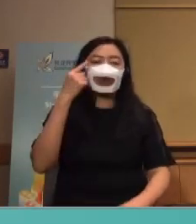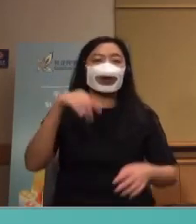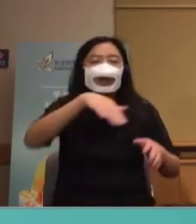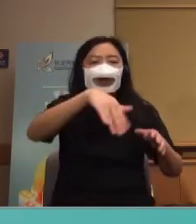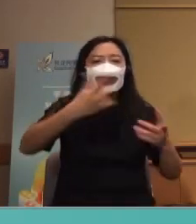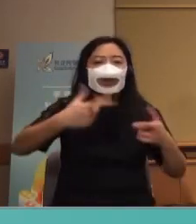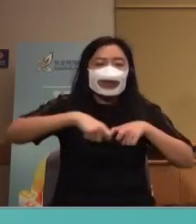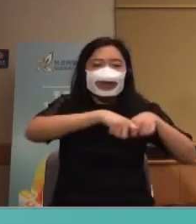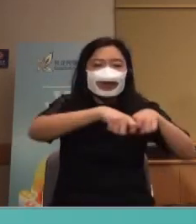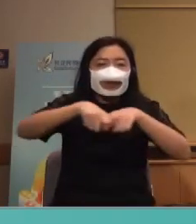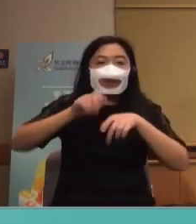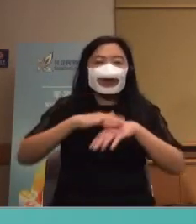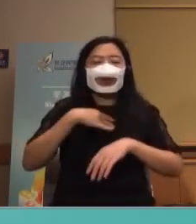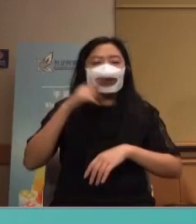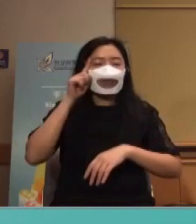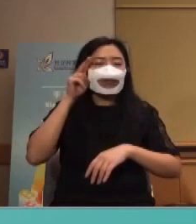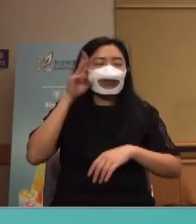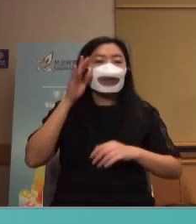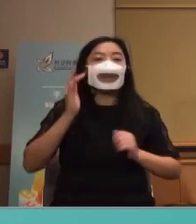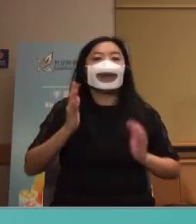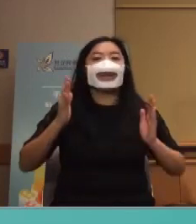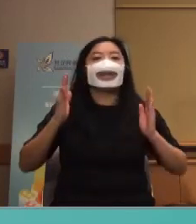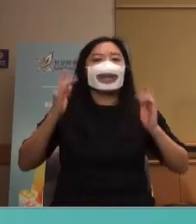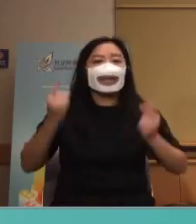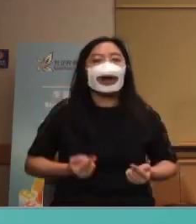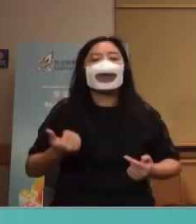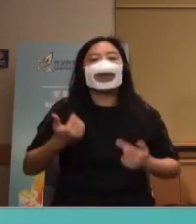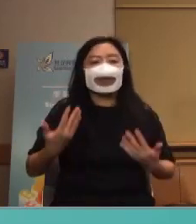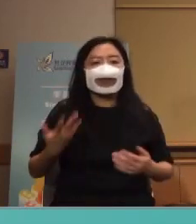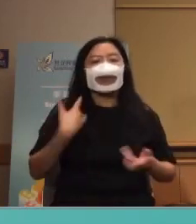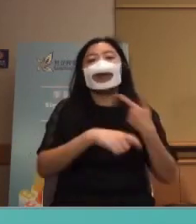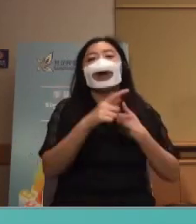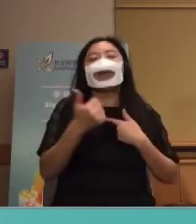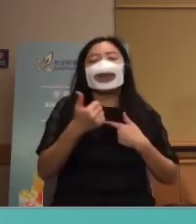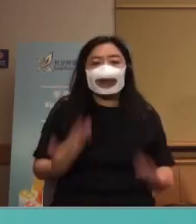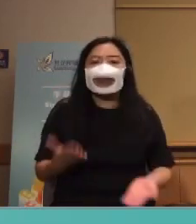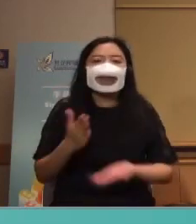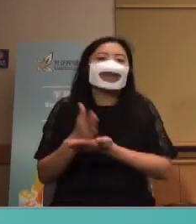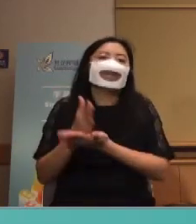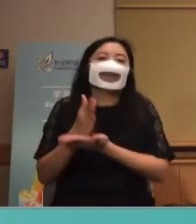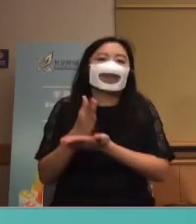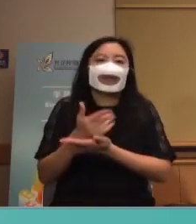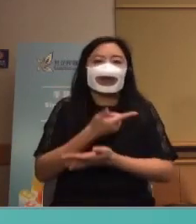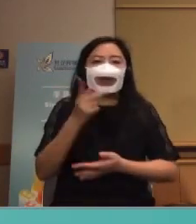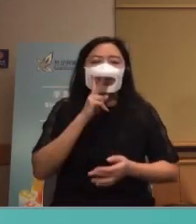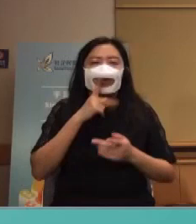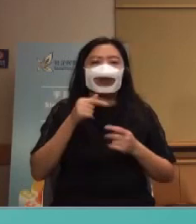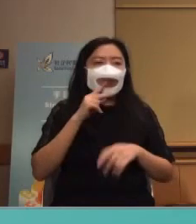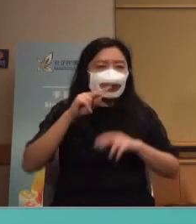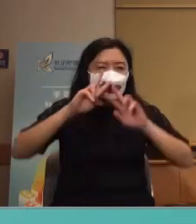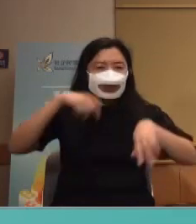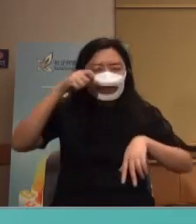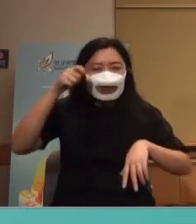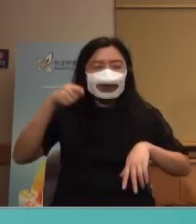NFT collection. But today, it's a very, very different story. People are doing a lot of due diligence. NFT sales aren't doing so well. People